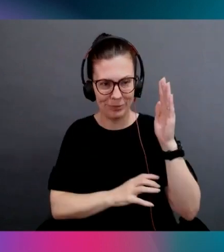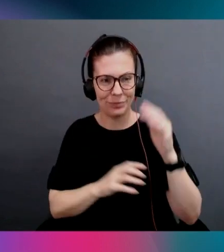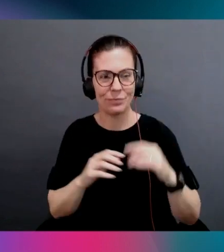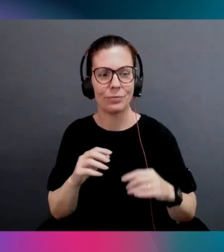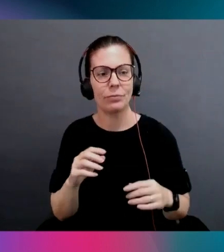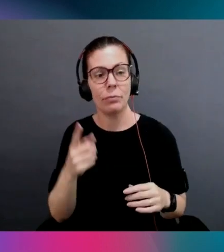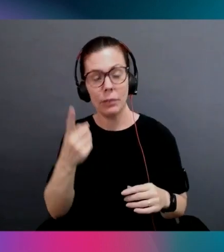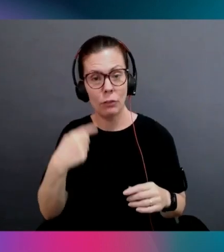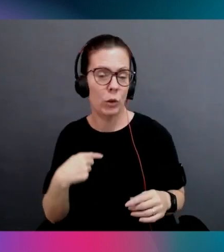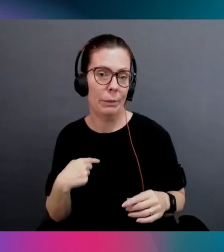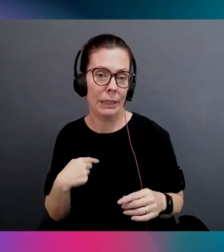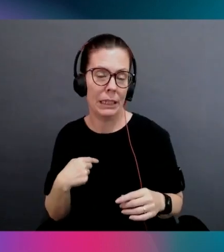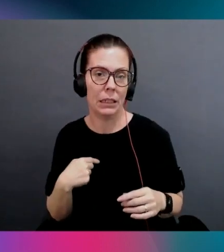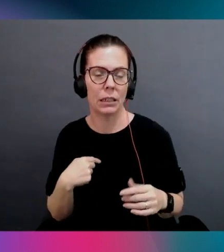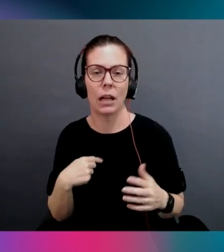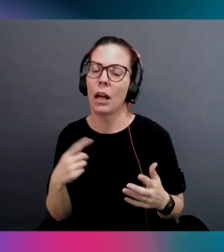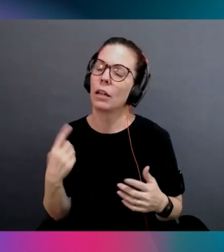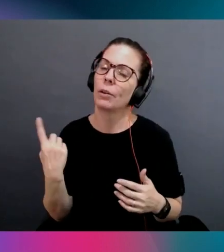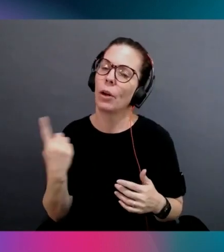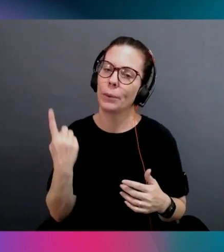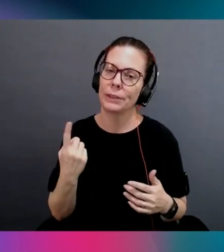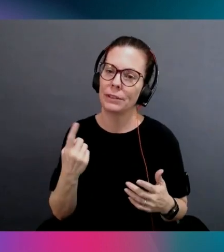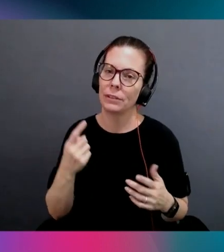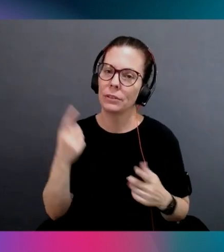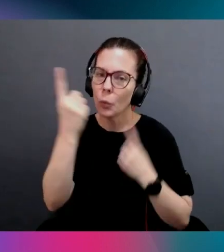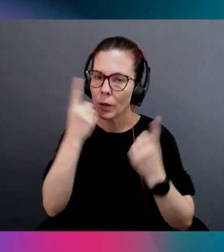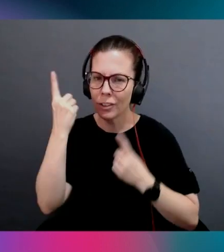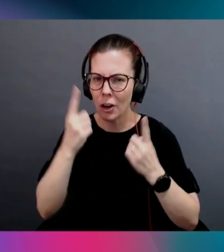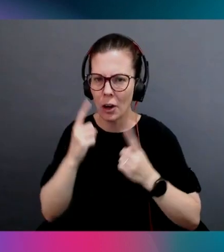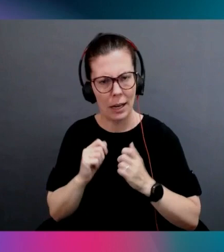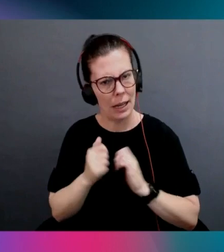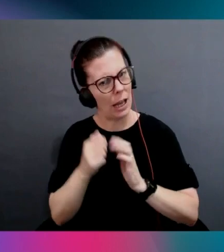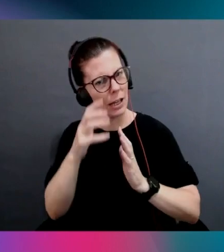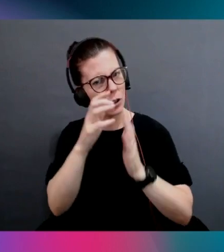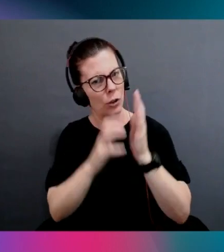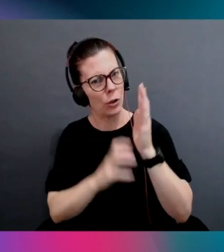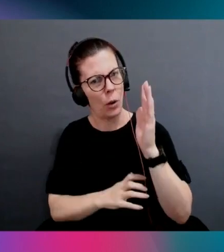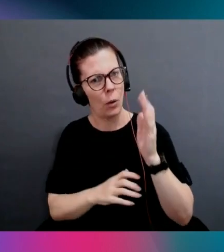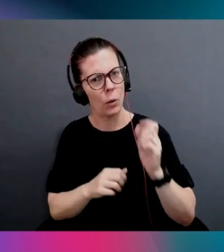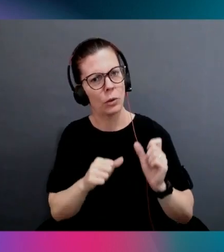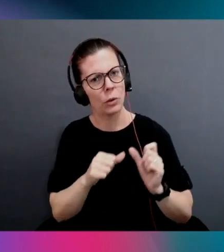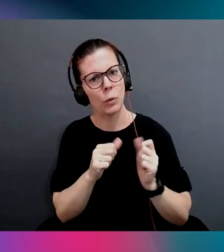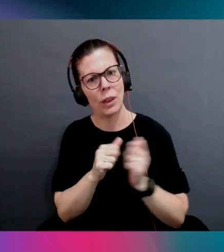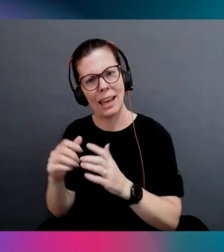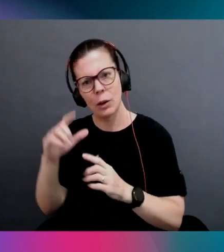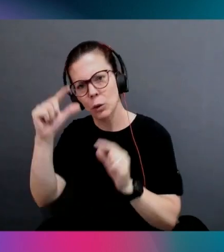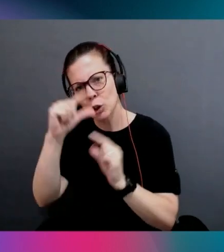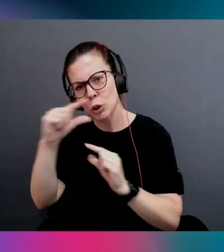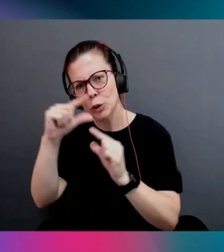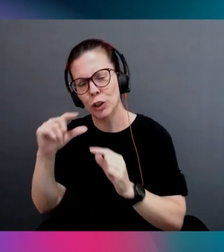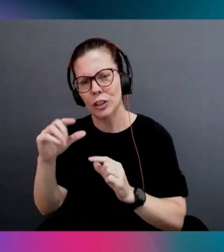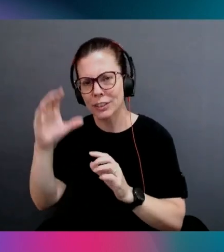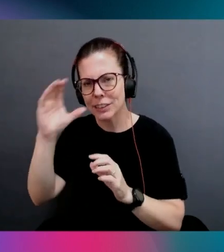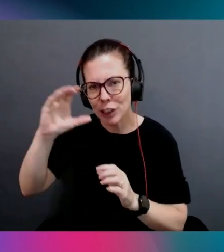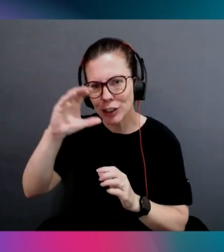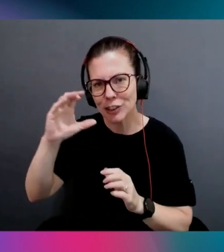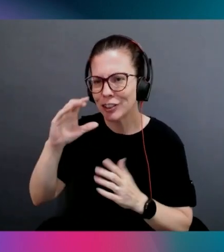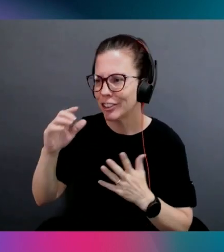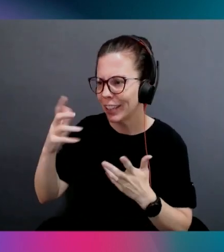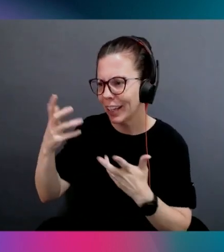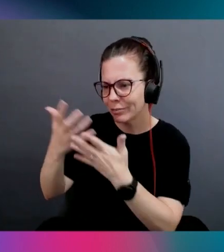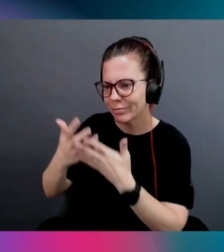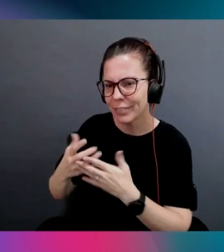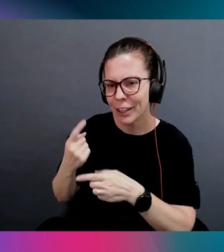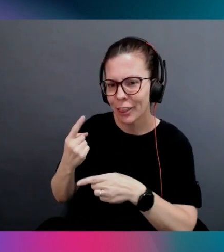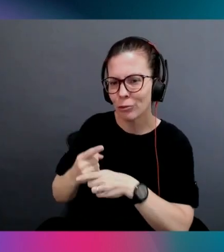like, I mean, I used to always wonder how I ever coded without constantly going to Google search, kind of figuring out a right snippet,